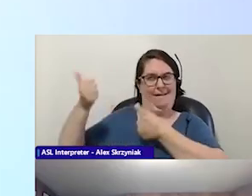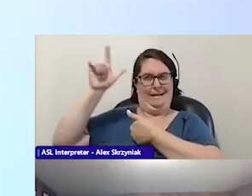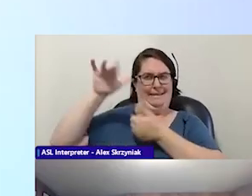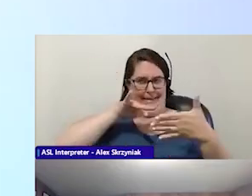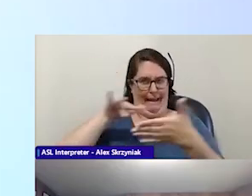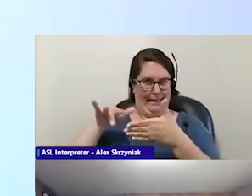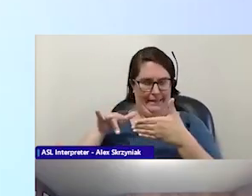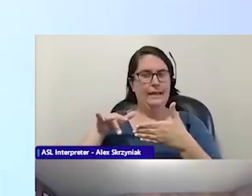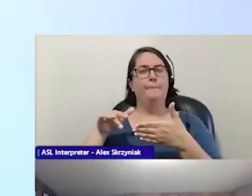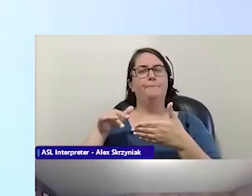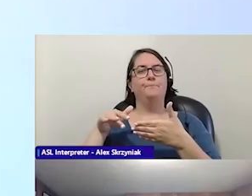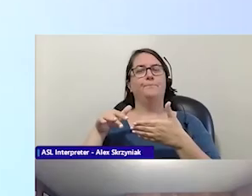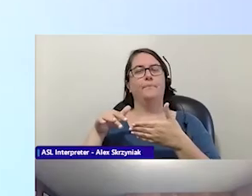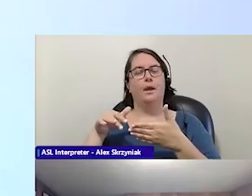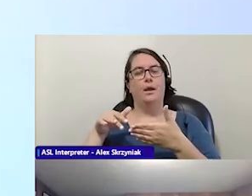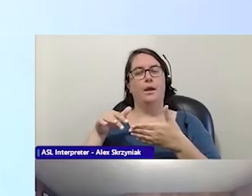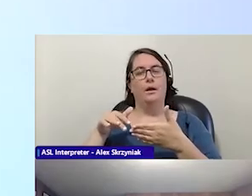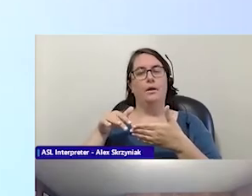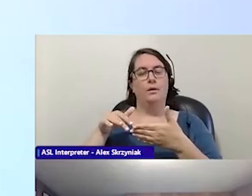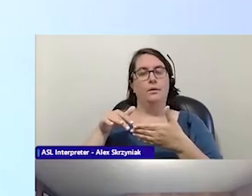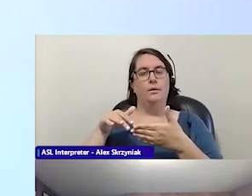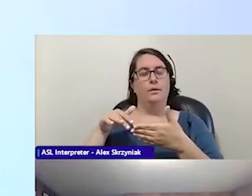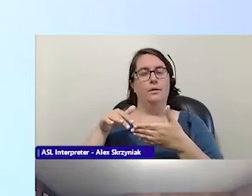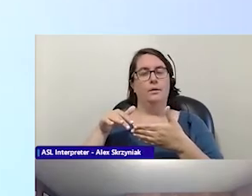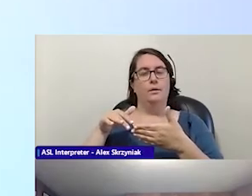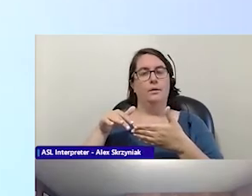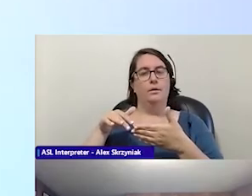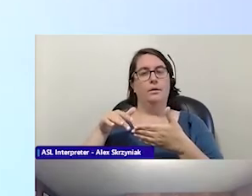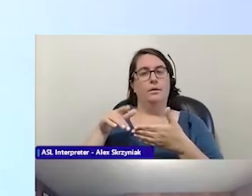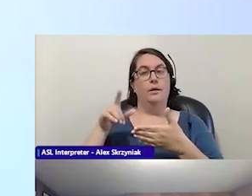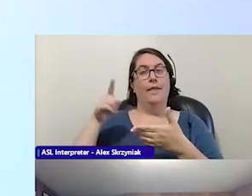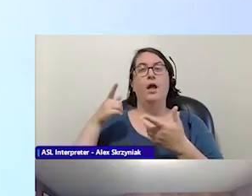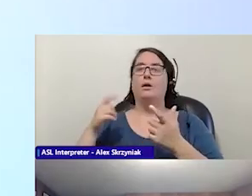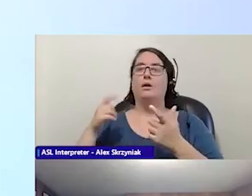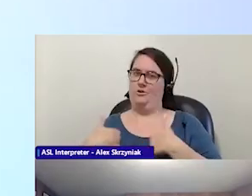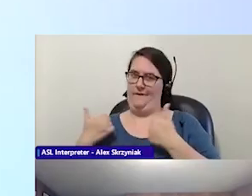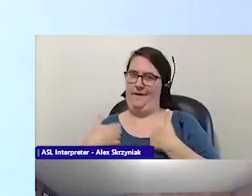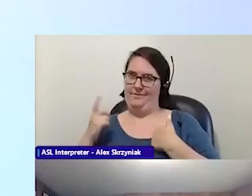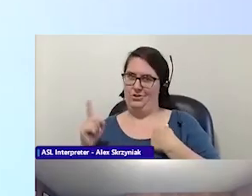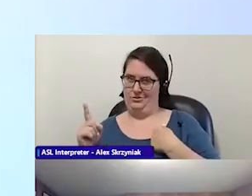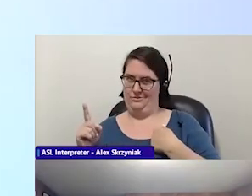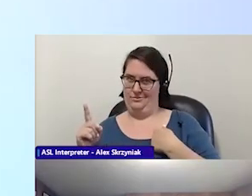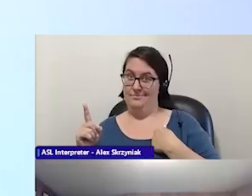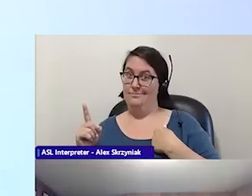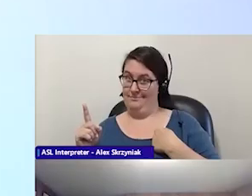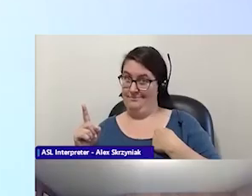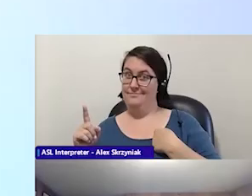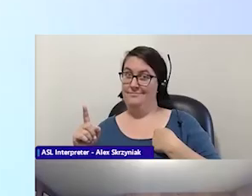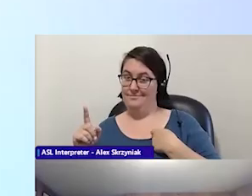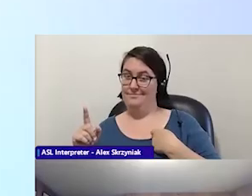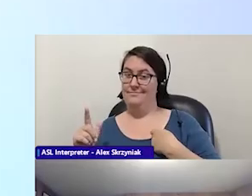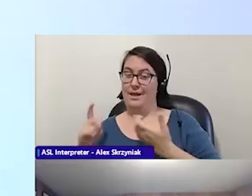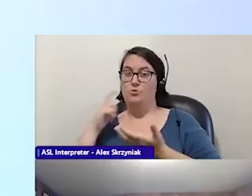and age, the longitudinal study on aging, were in fact survivors. And it recognizes